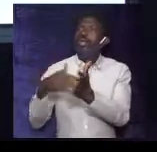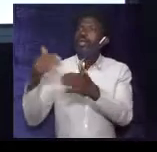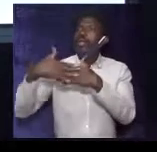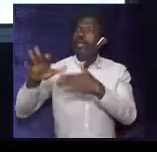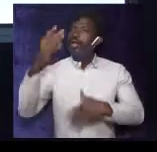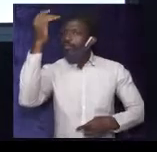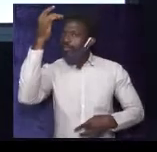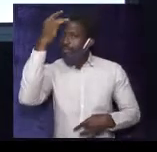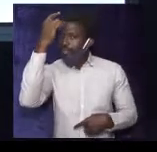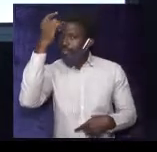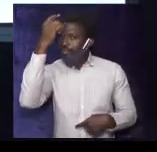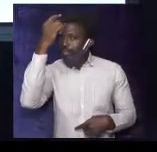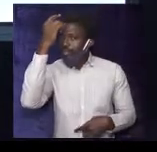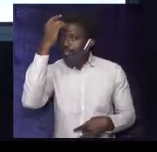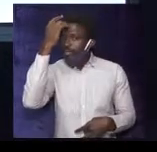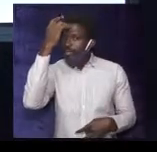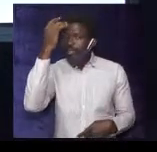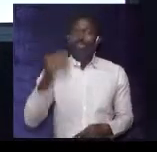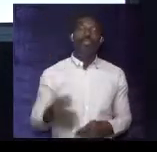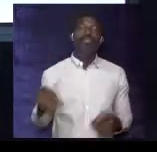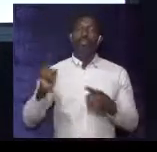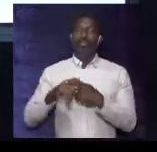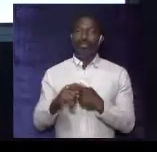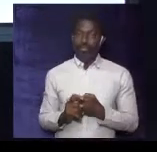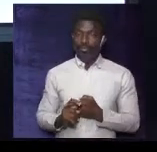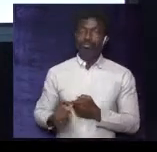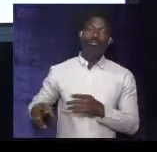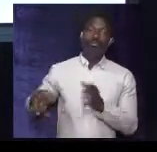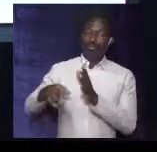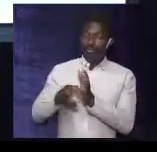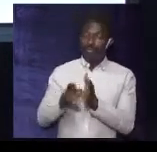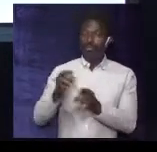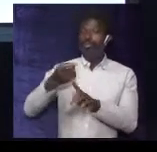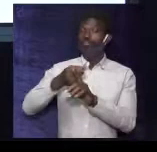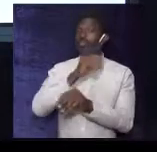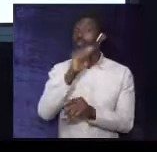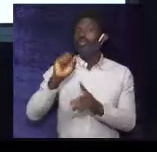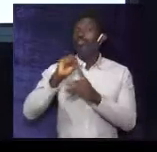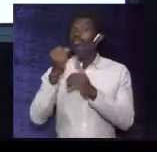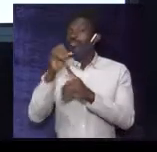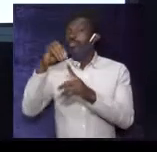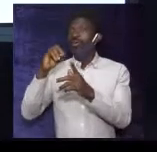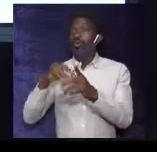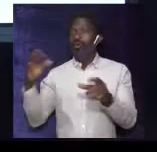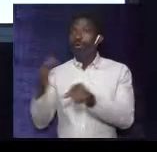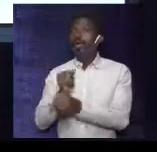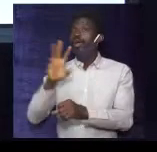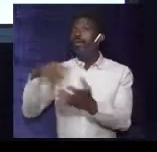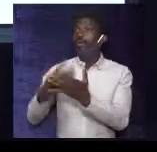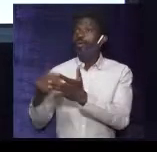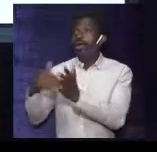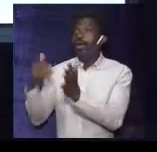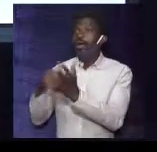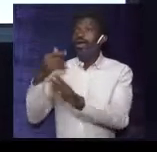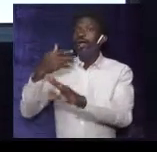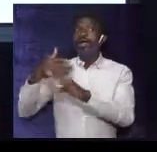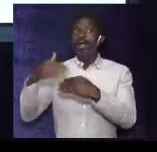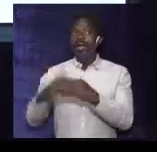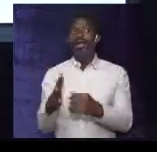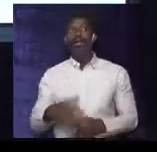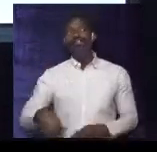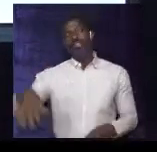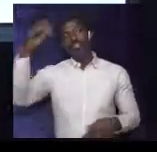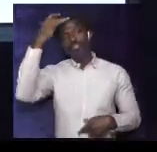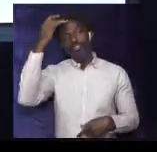or get well again after an illness. To recover from a situation or